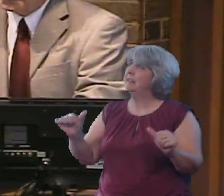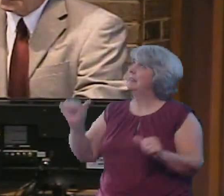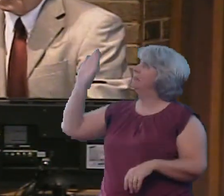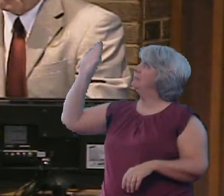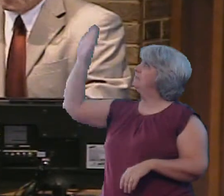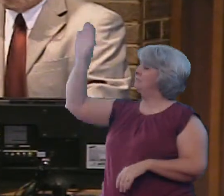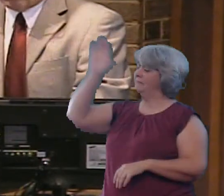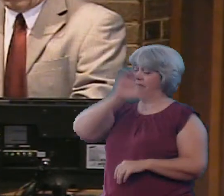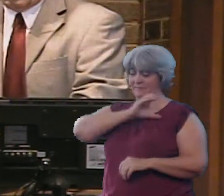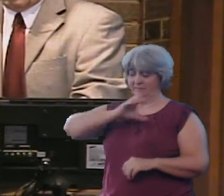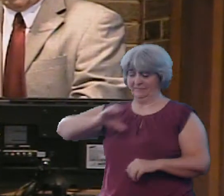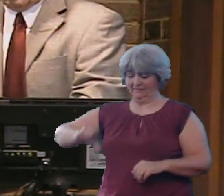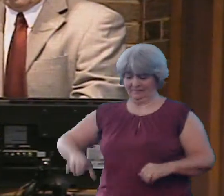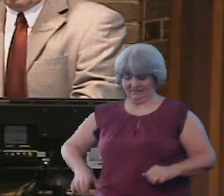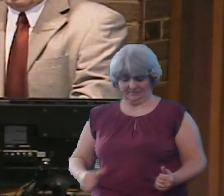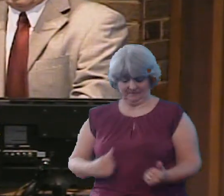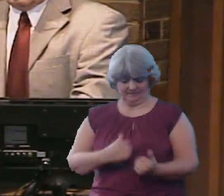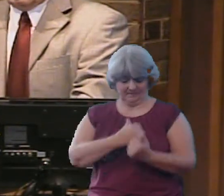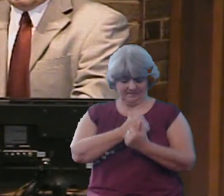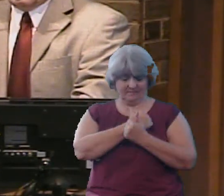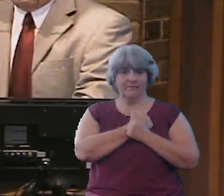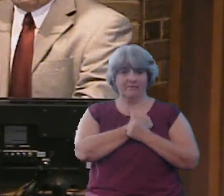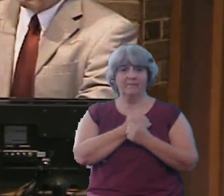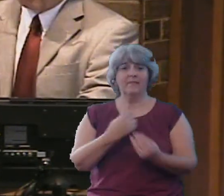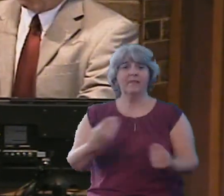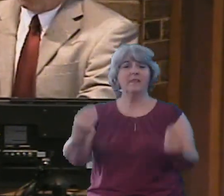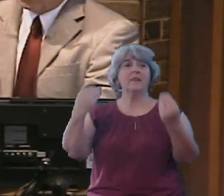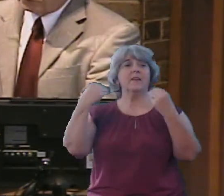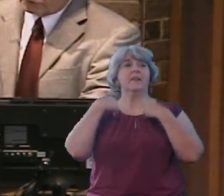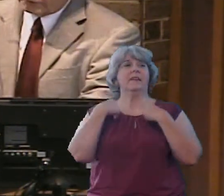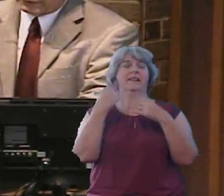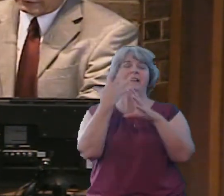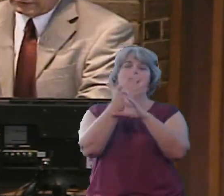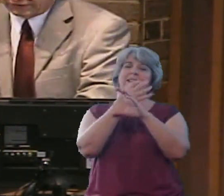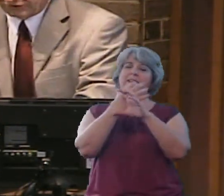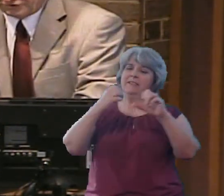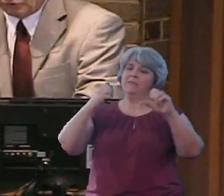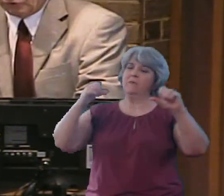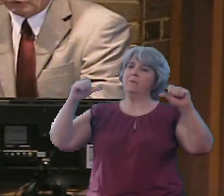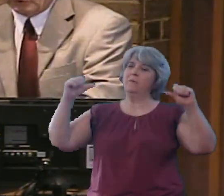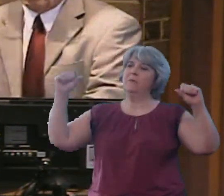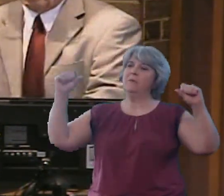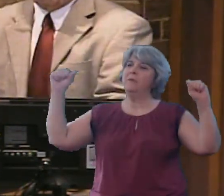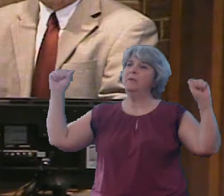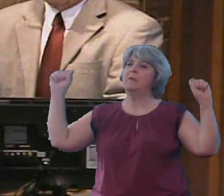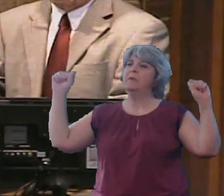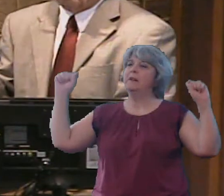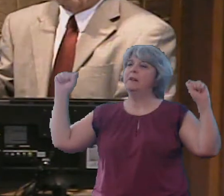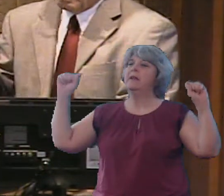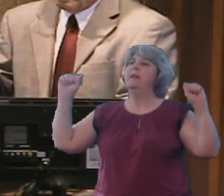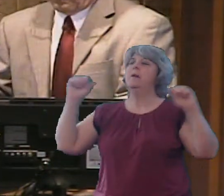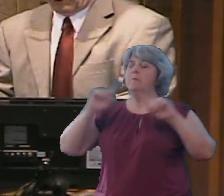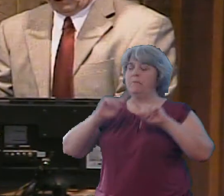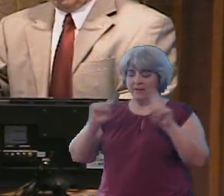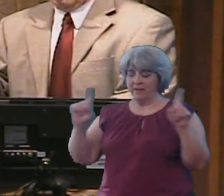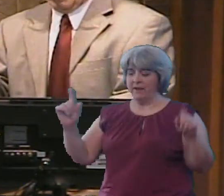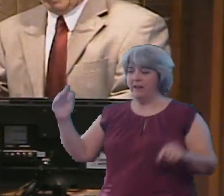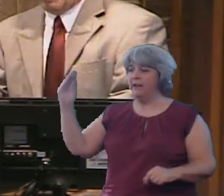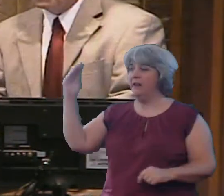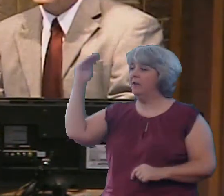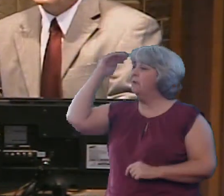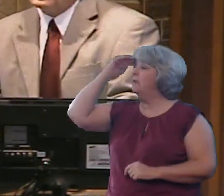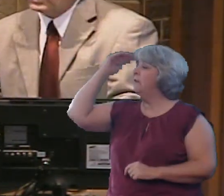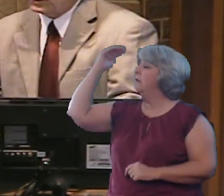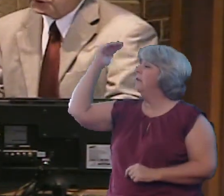in love redeemed me for His own. But